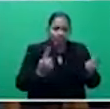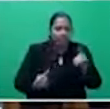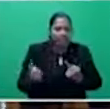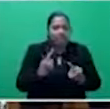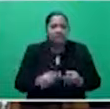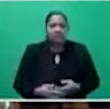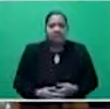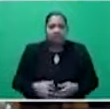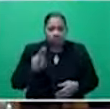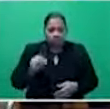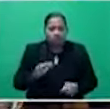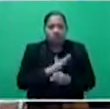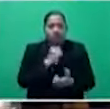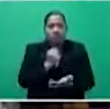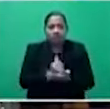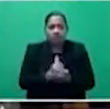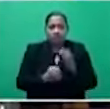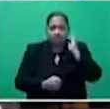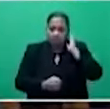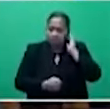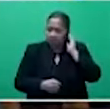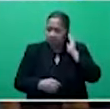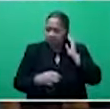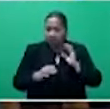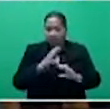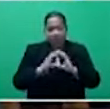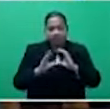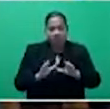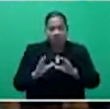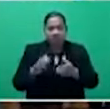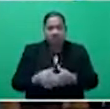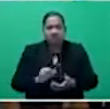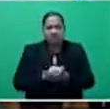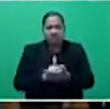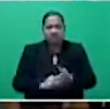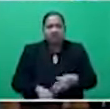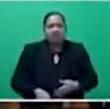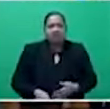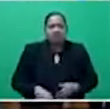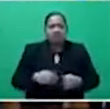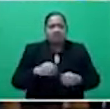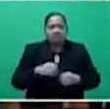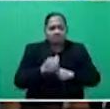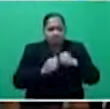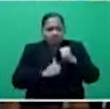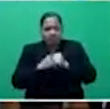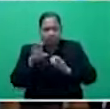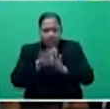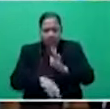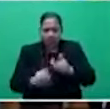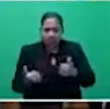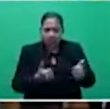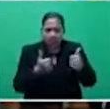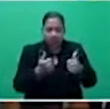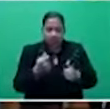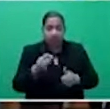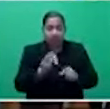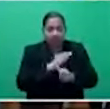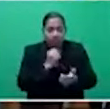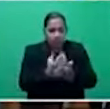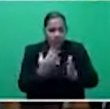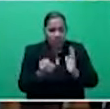able to make sure that the communication sector is liberalized. You need to make sure the cost structure is good. You need to make sure that, for example, as we said in this budget, we're